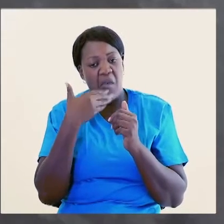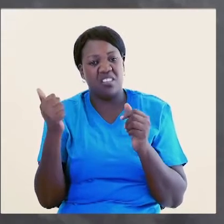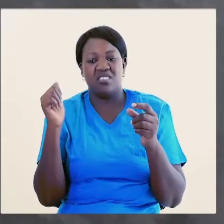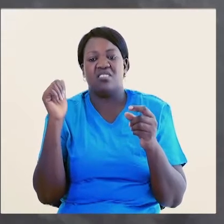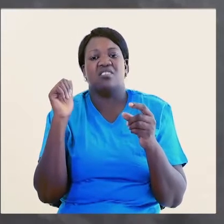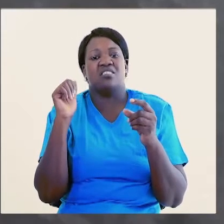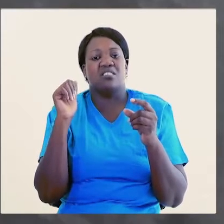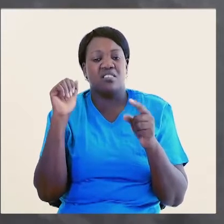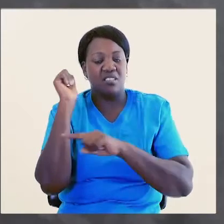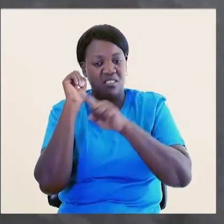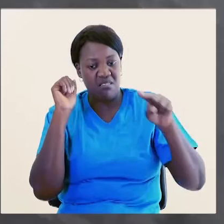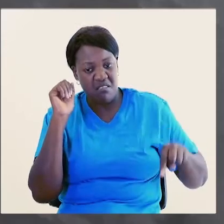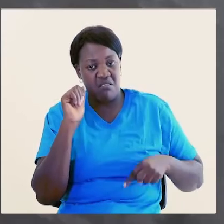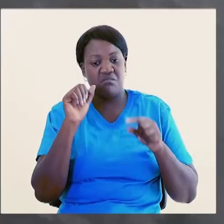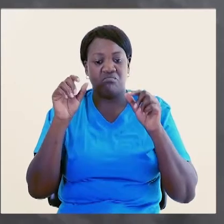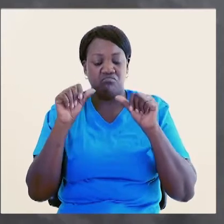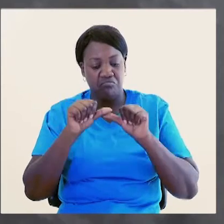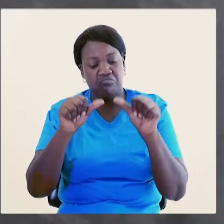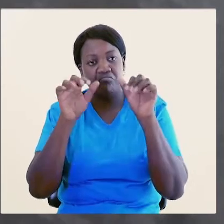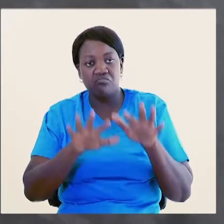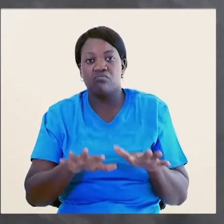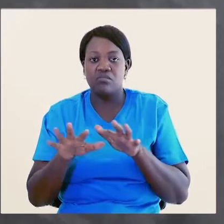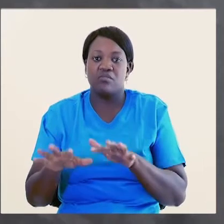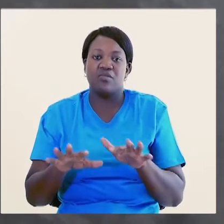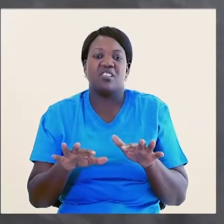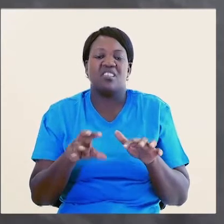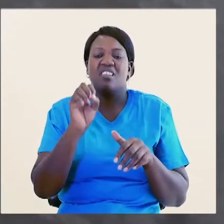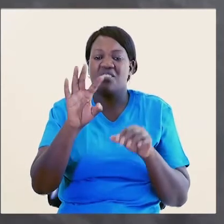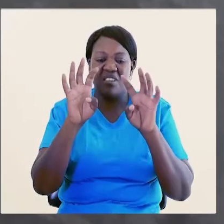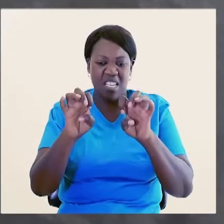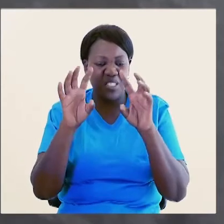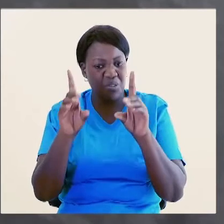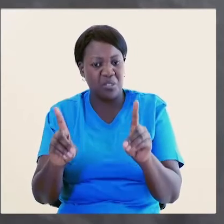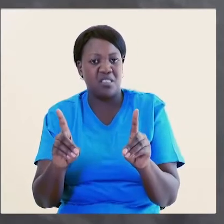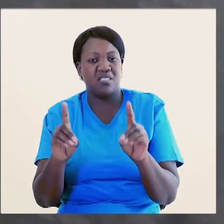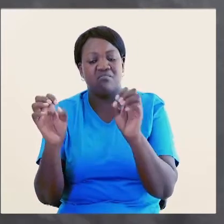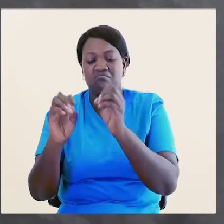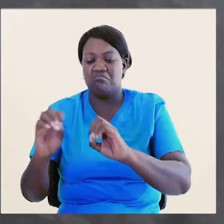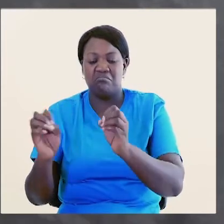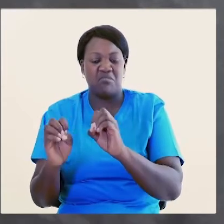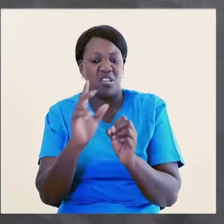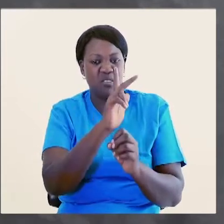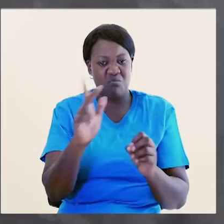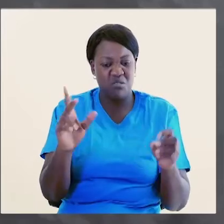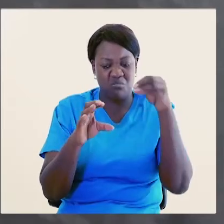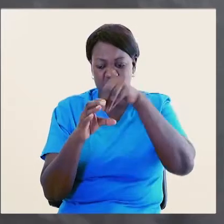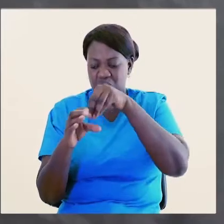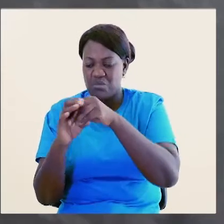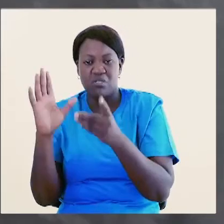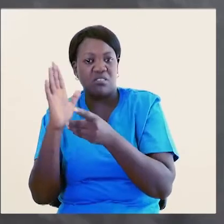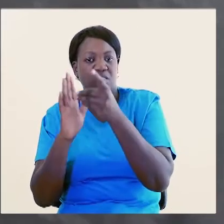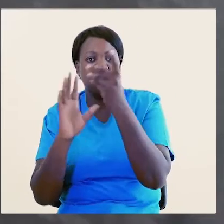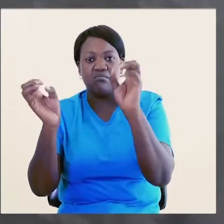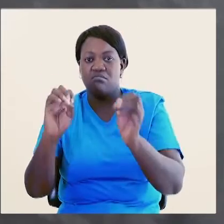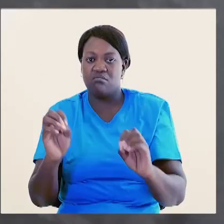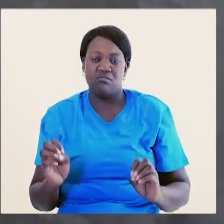country's production will suffer. Without basic education, people will not be able to take part in development.